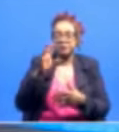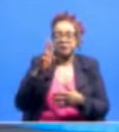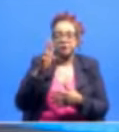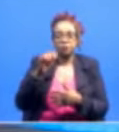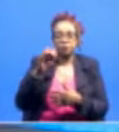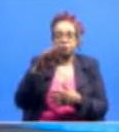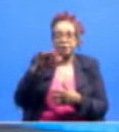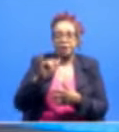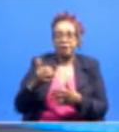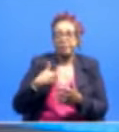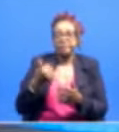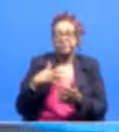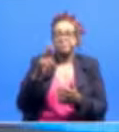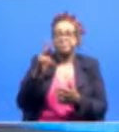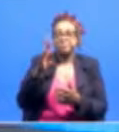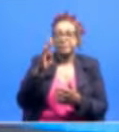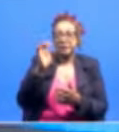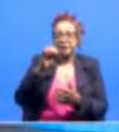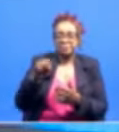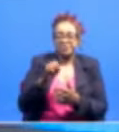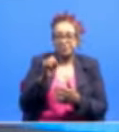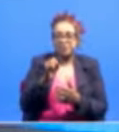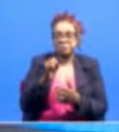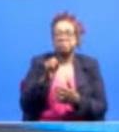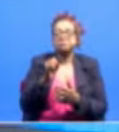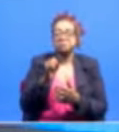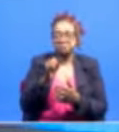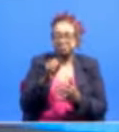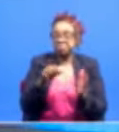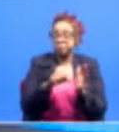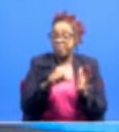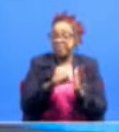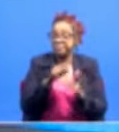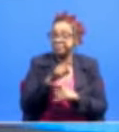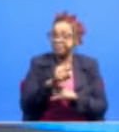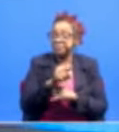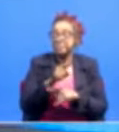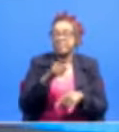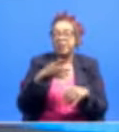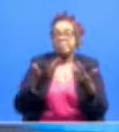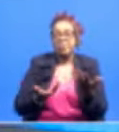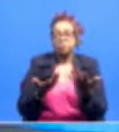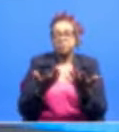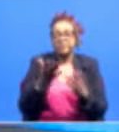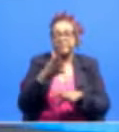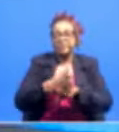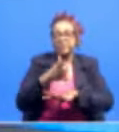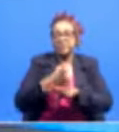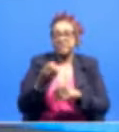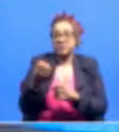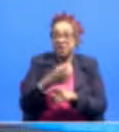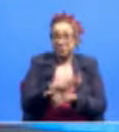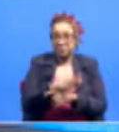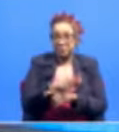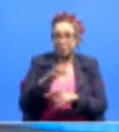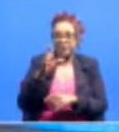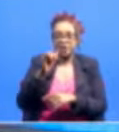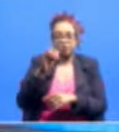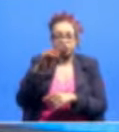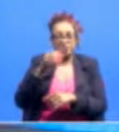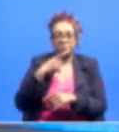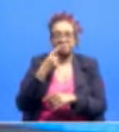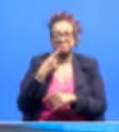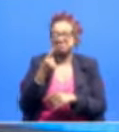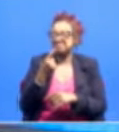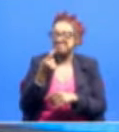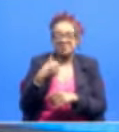the Kenya Bureau of Standards under the bus with regard to the fake fertiliser saga. Linturi says that there is no fake fertiliser in the